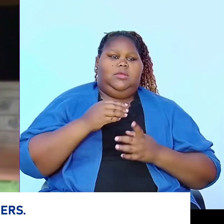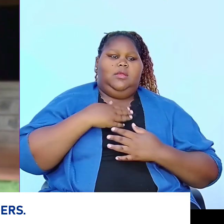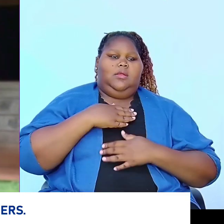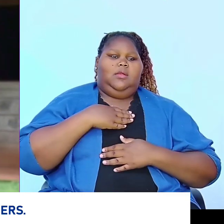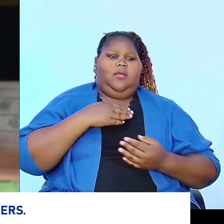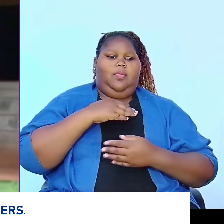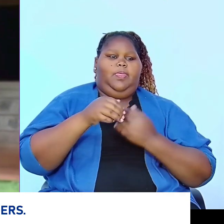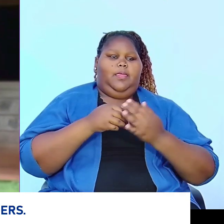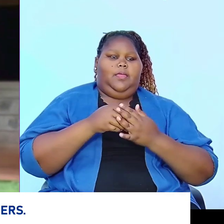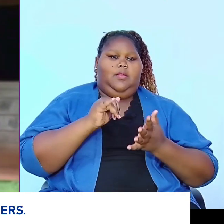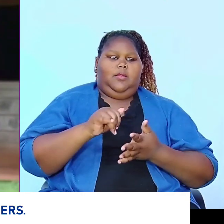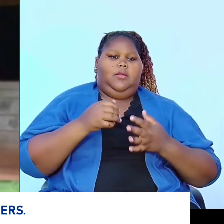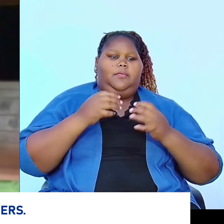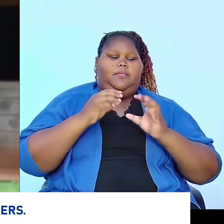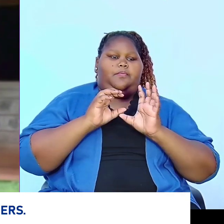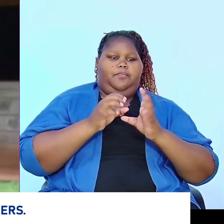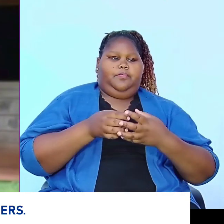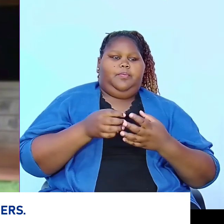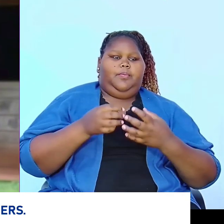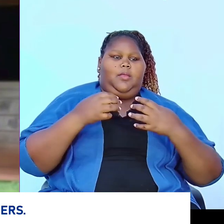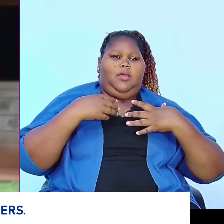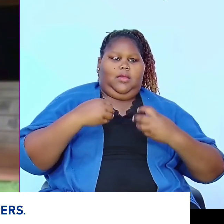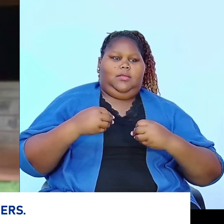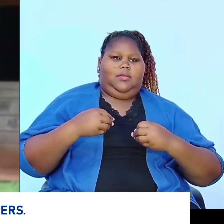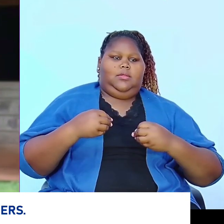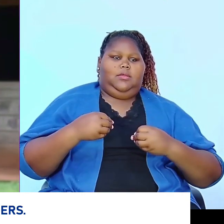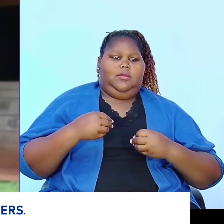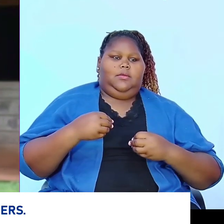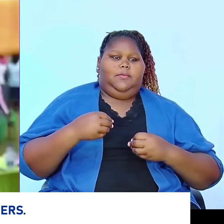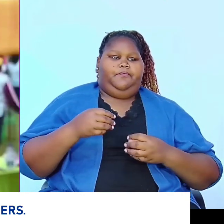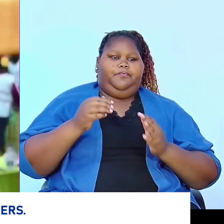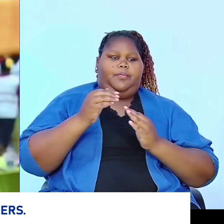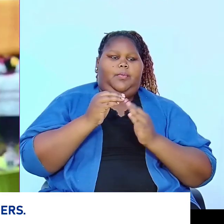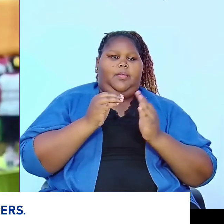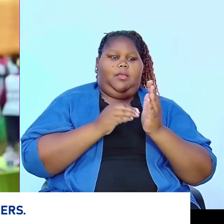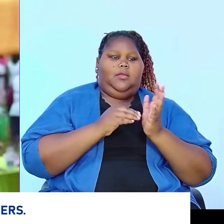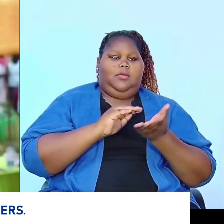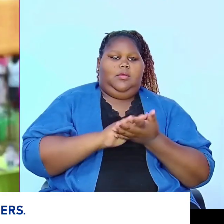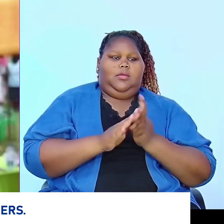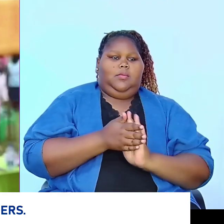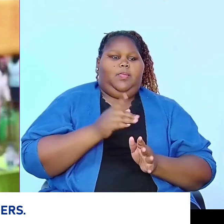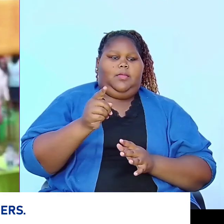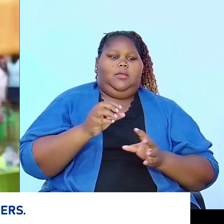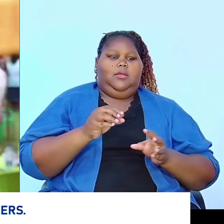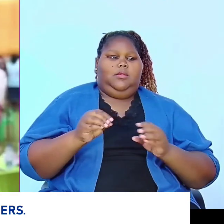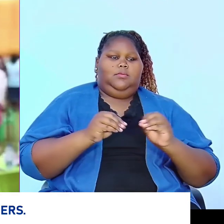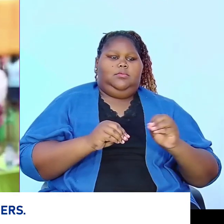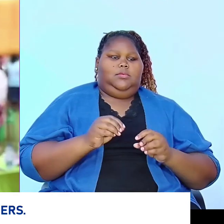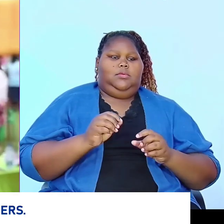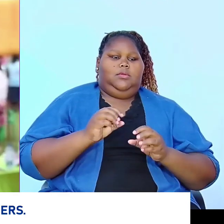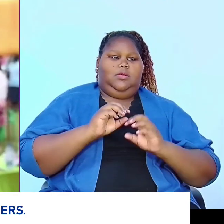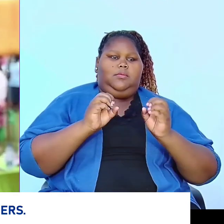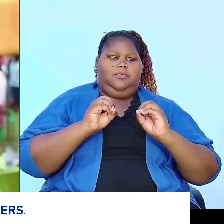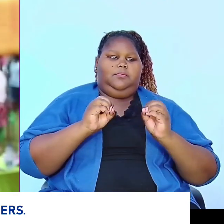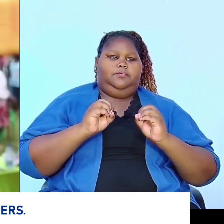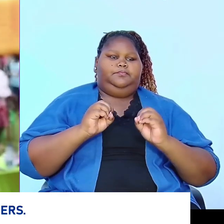promoters. Without you, we would not have moved even 10%. We've been able to map and reach out and have